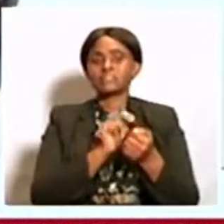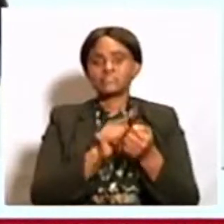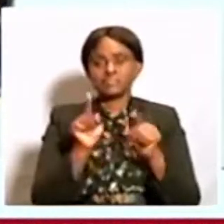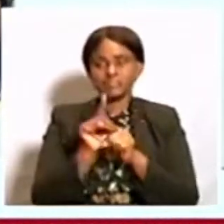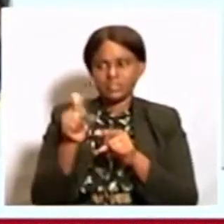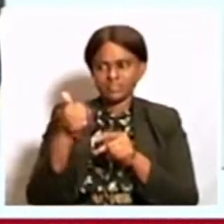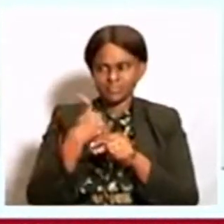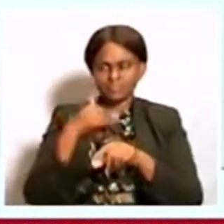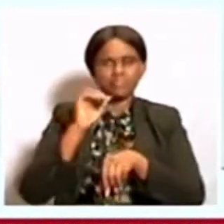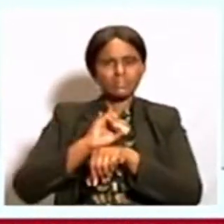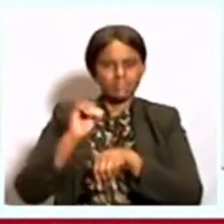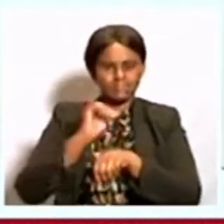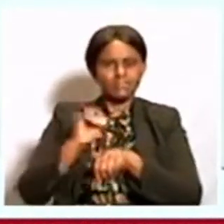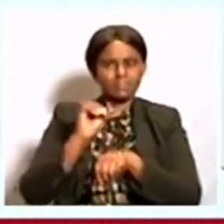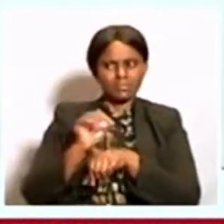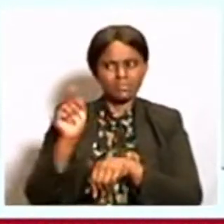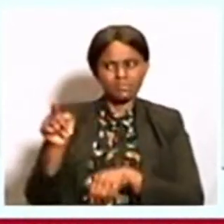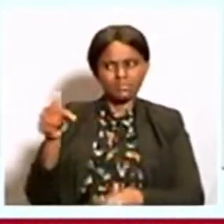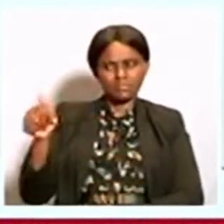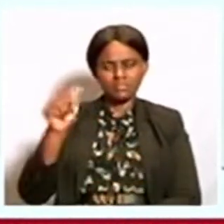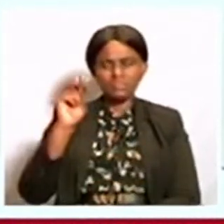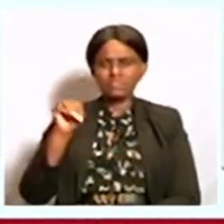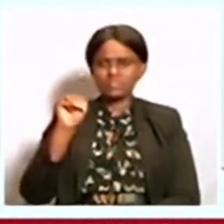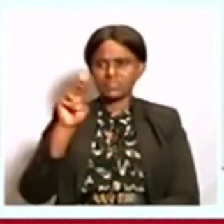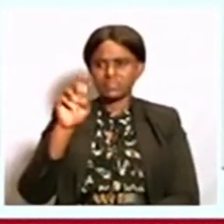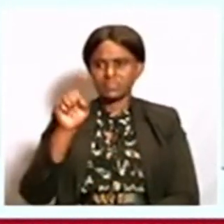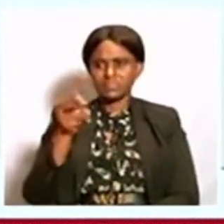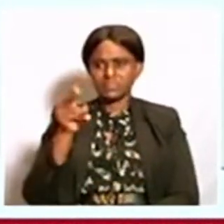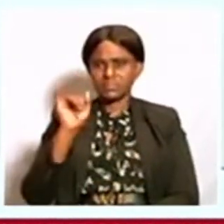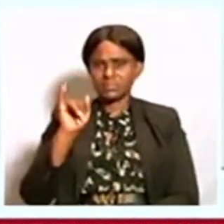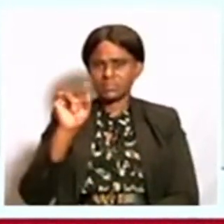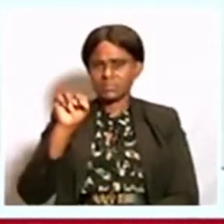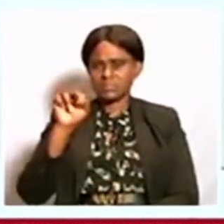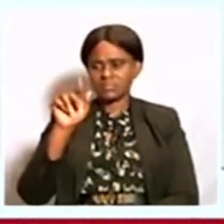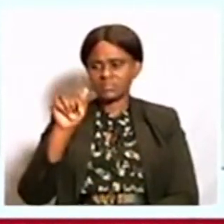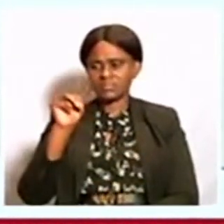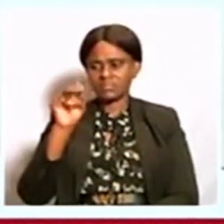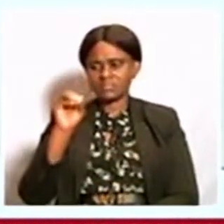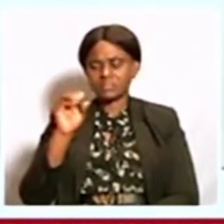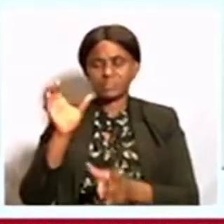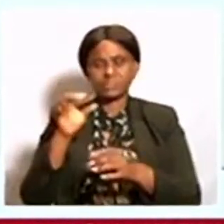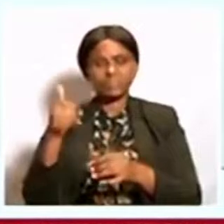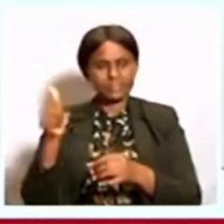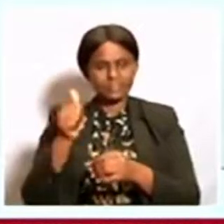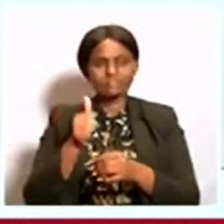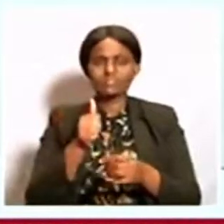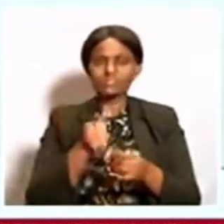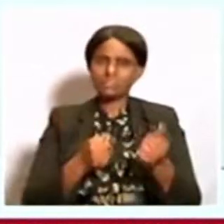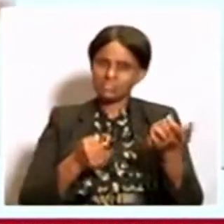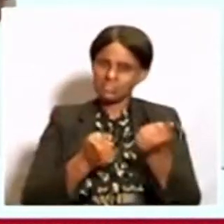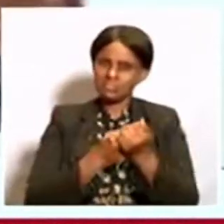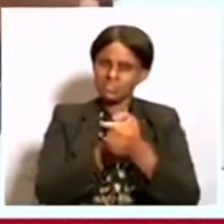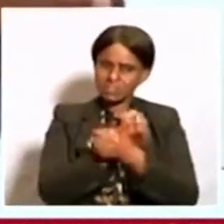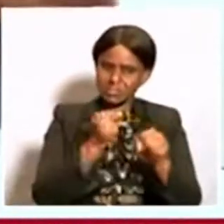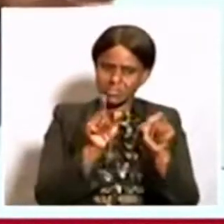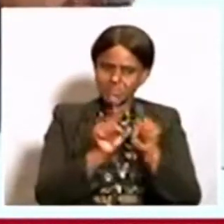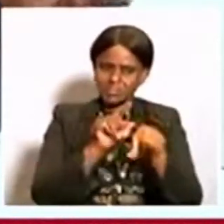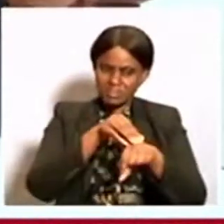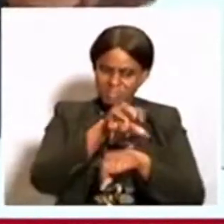we had an opportunity as Mushindano Council to rebut that, to